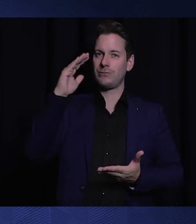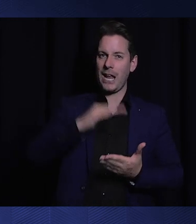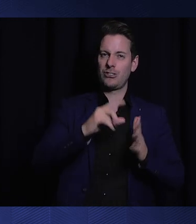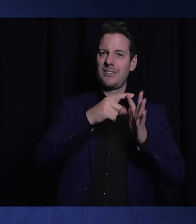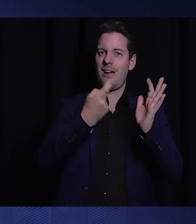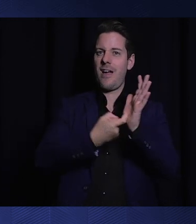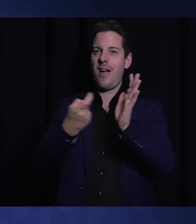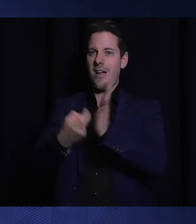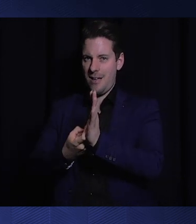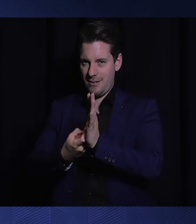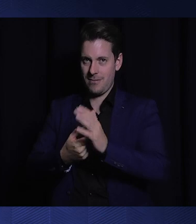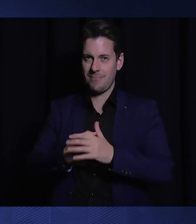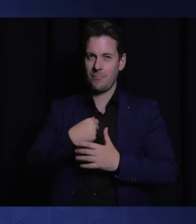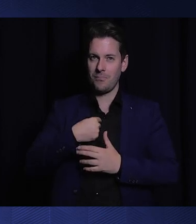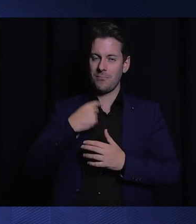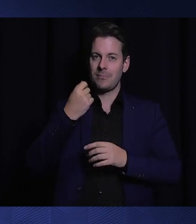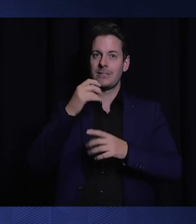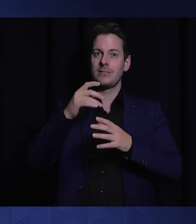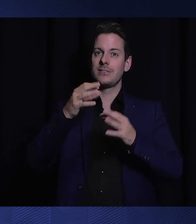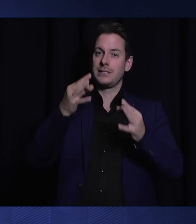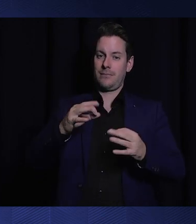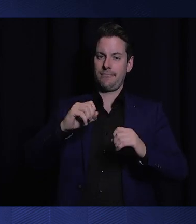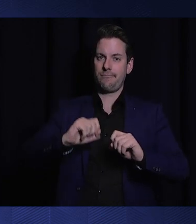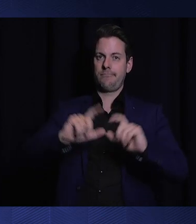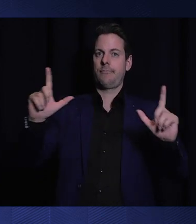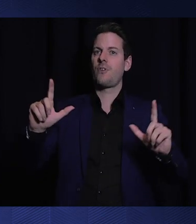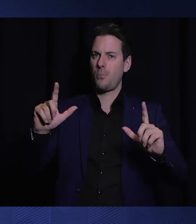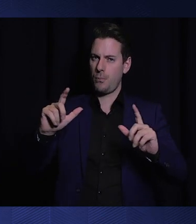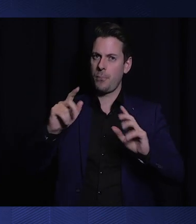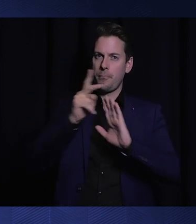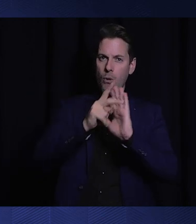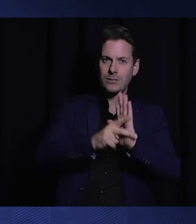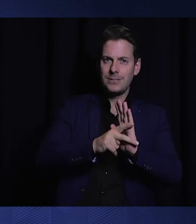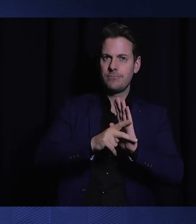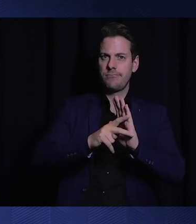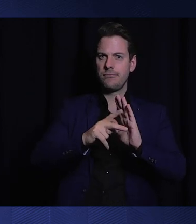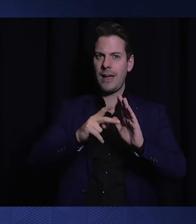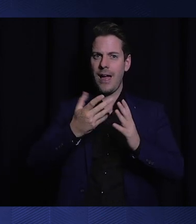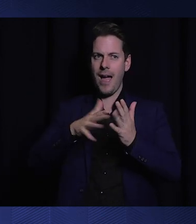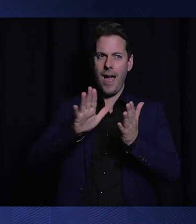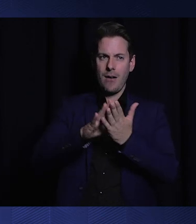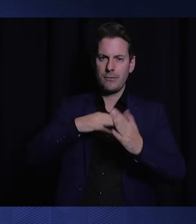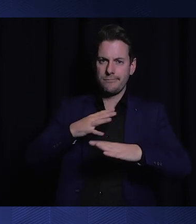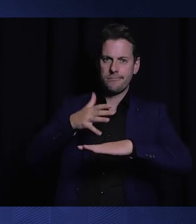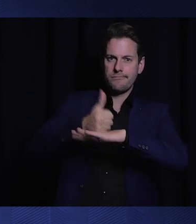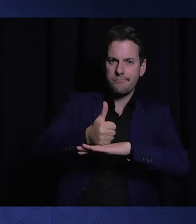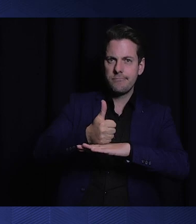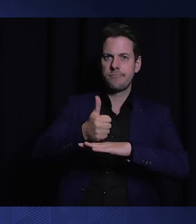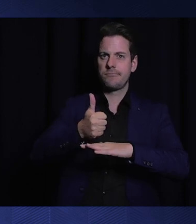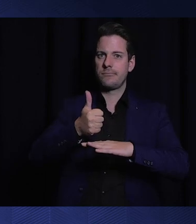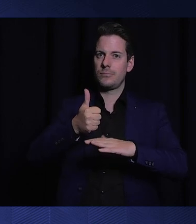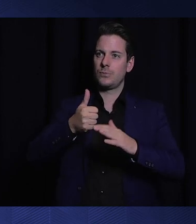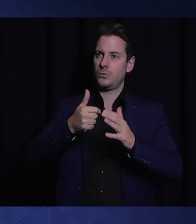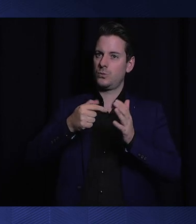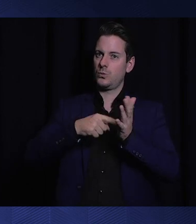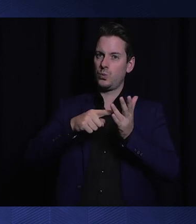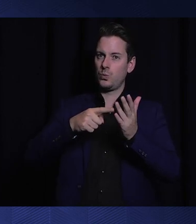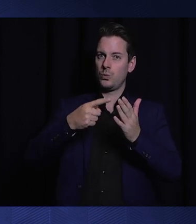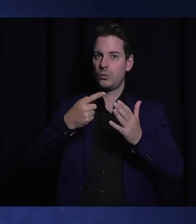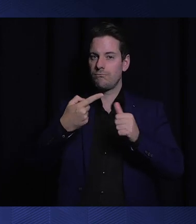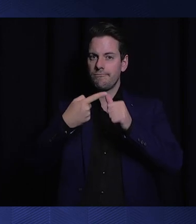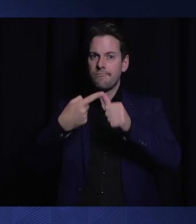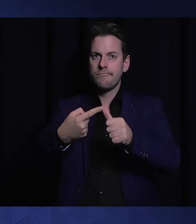the policy framework and implementation pathway regarding in response with the climate